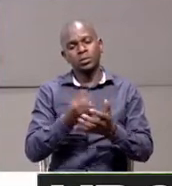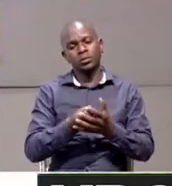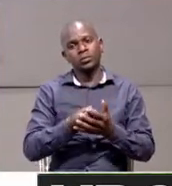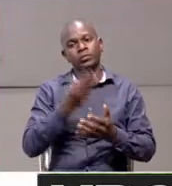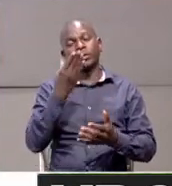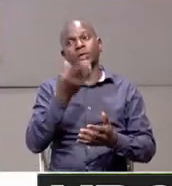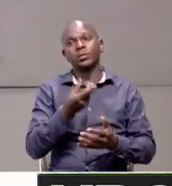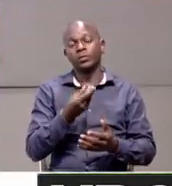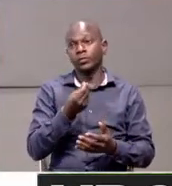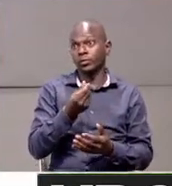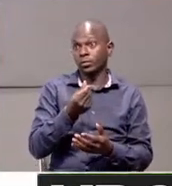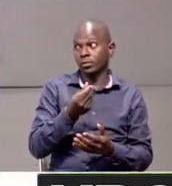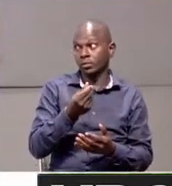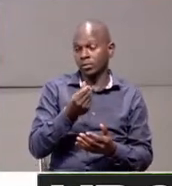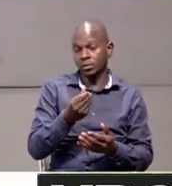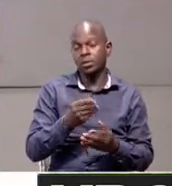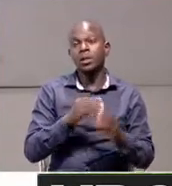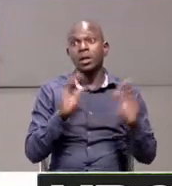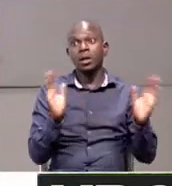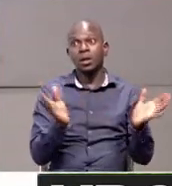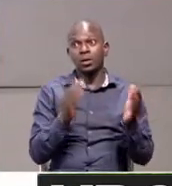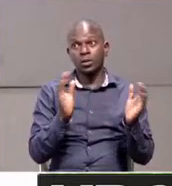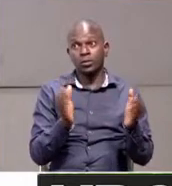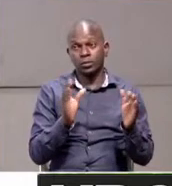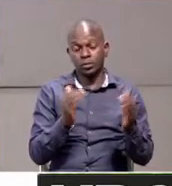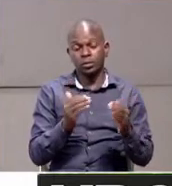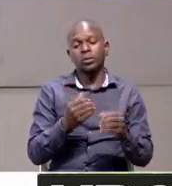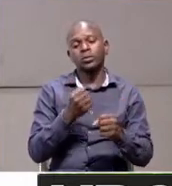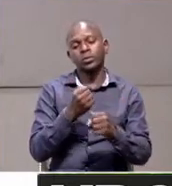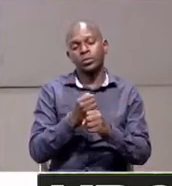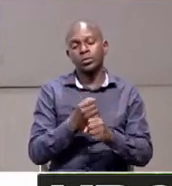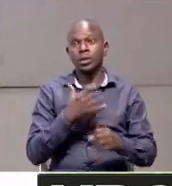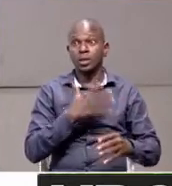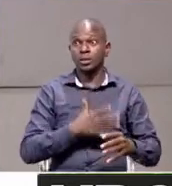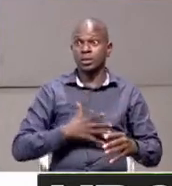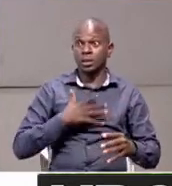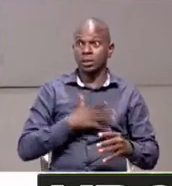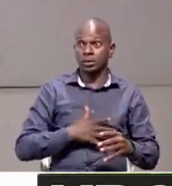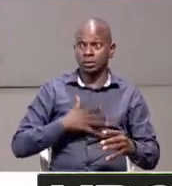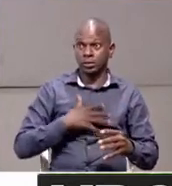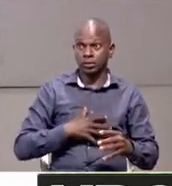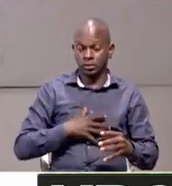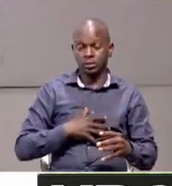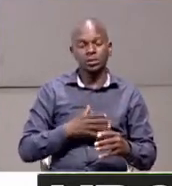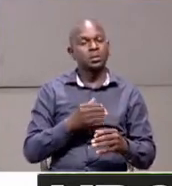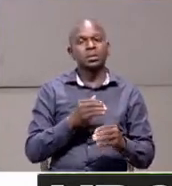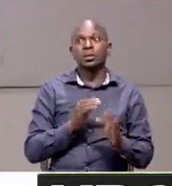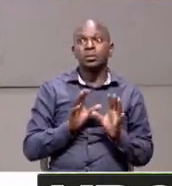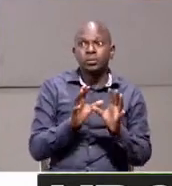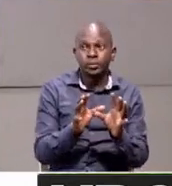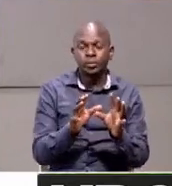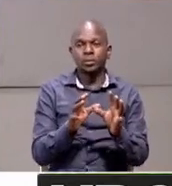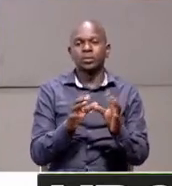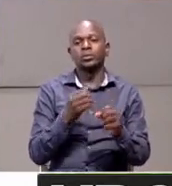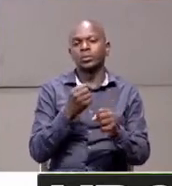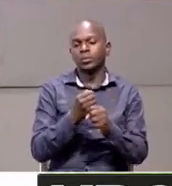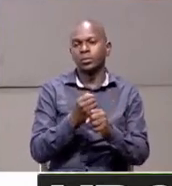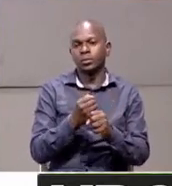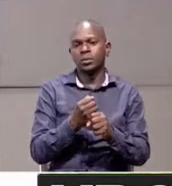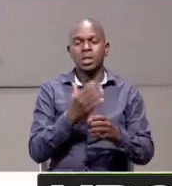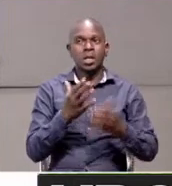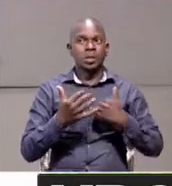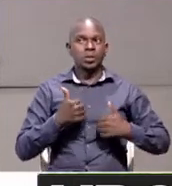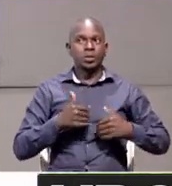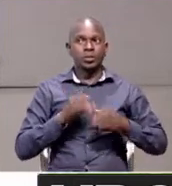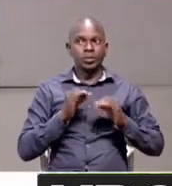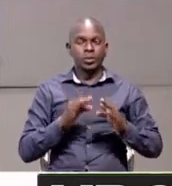money. We are encouraging the girls to do the sciences. Of course, we don't force them because there are others who are not interested,